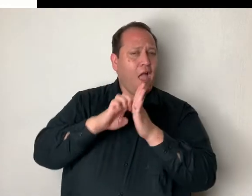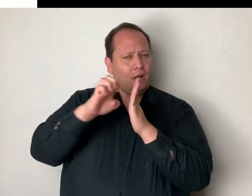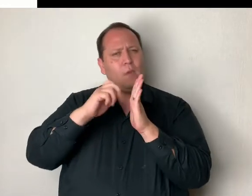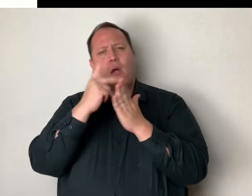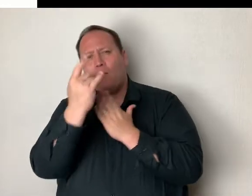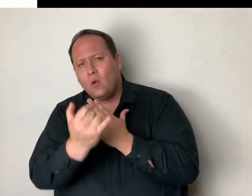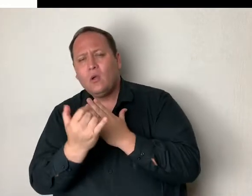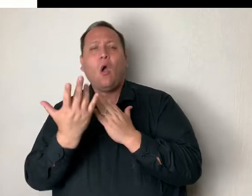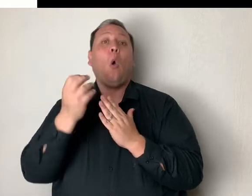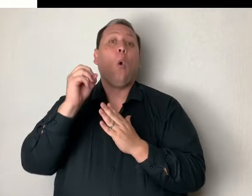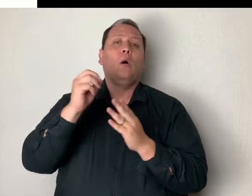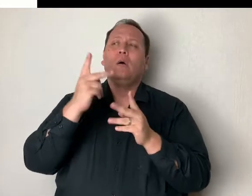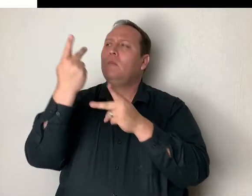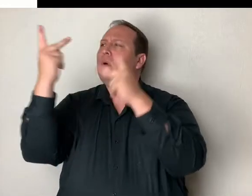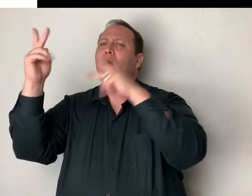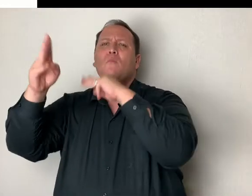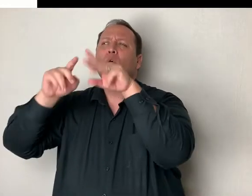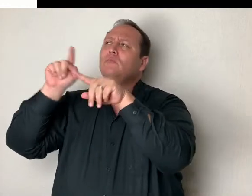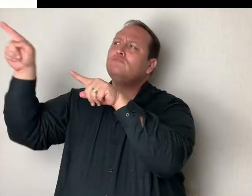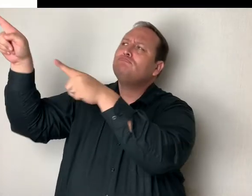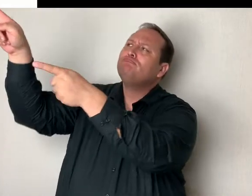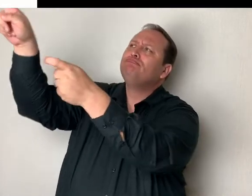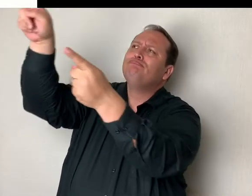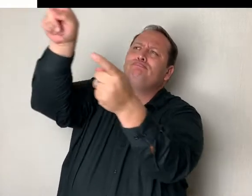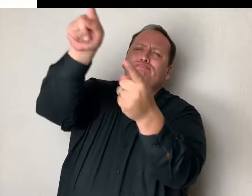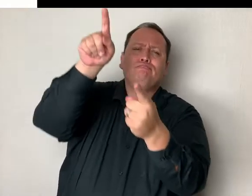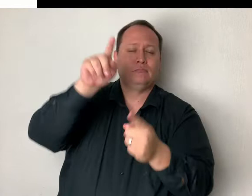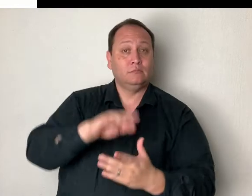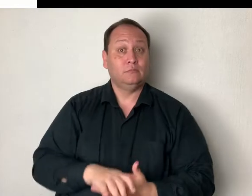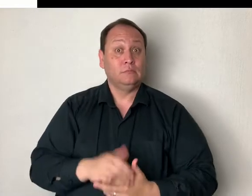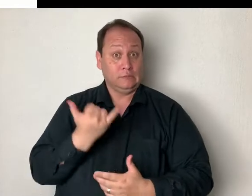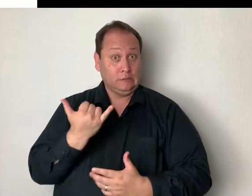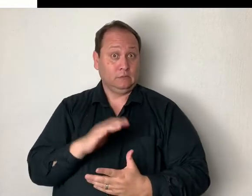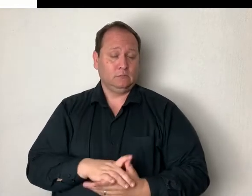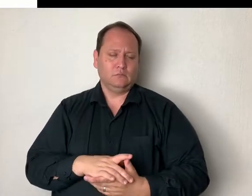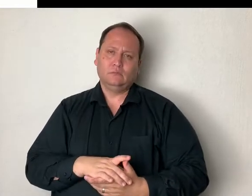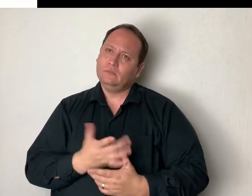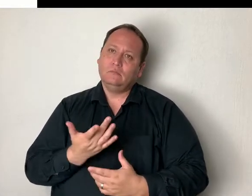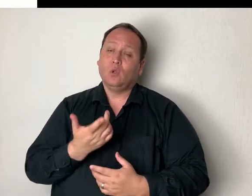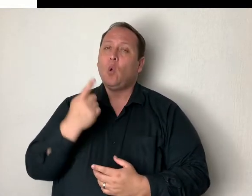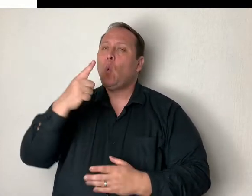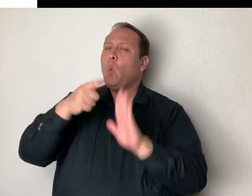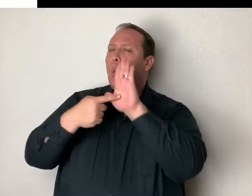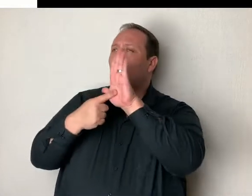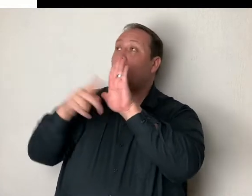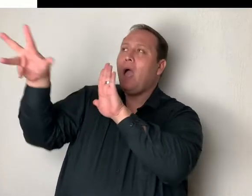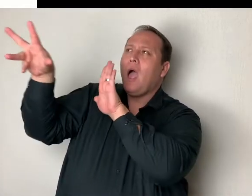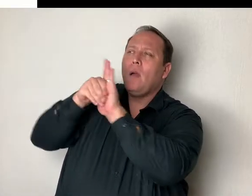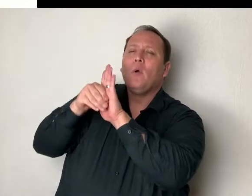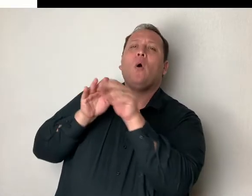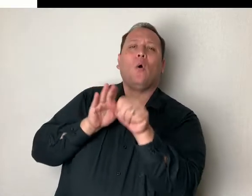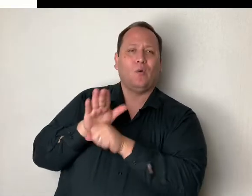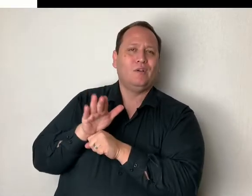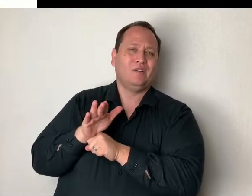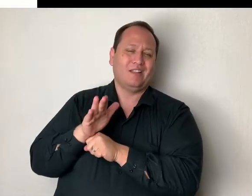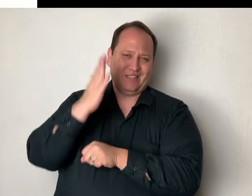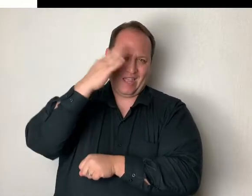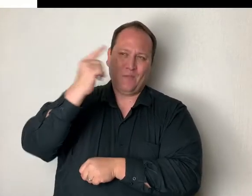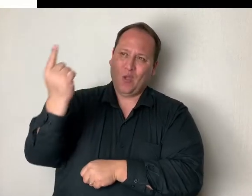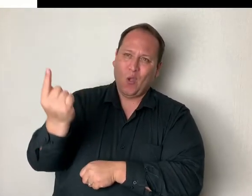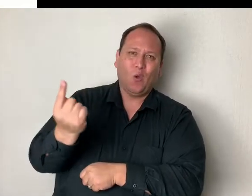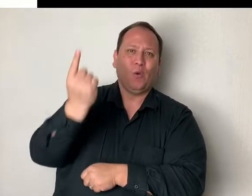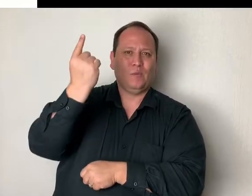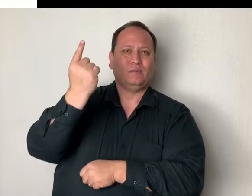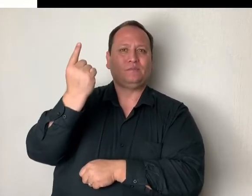the world. And the most simplest referral you could talk about is our very own Peace Arch Park.